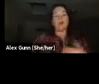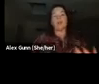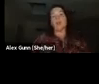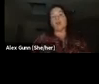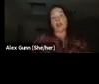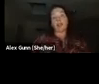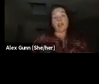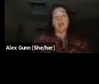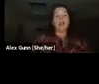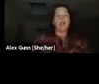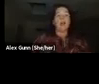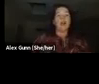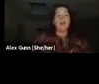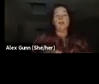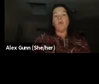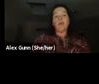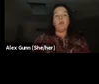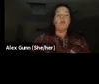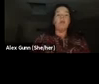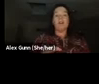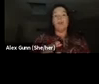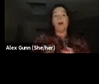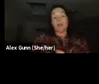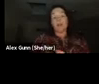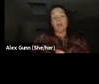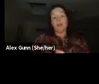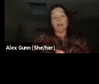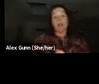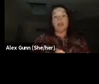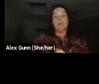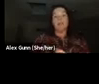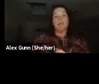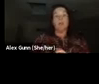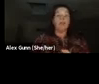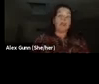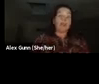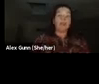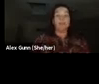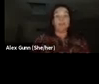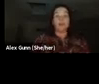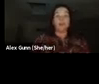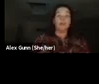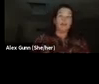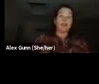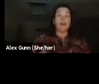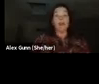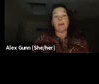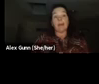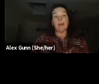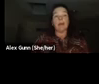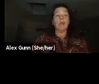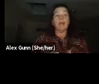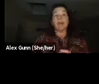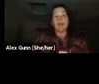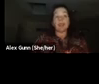in one of two ways. I either work to invert binarisms when I see them, so I think in discourse female,